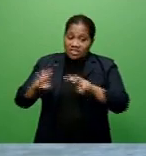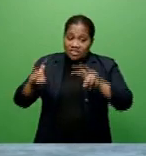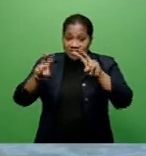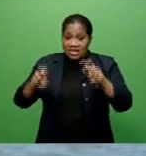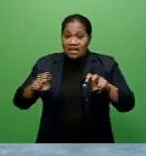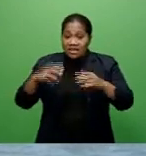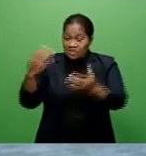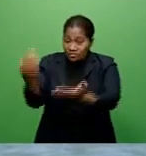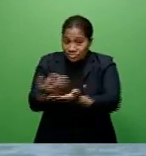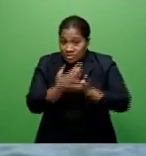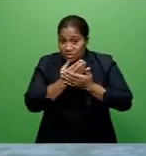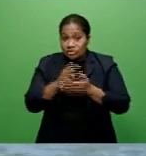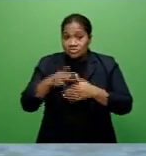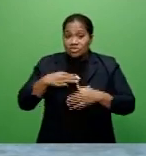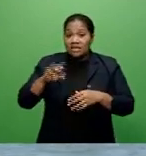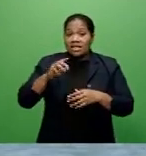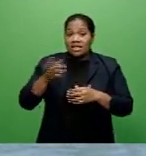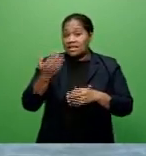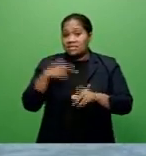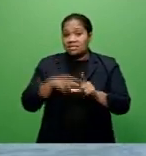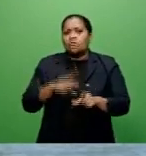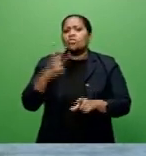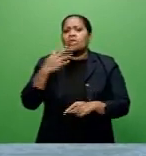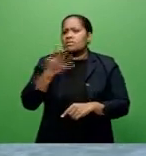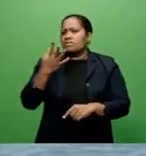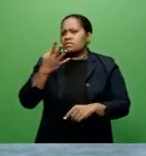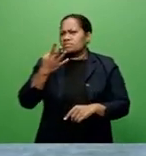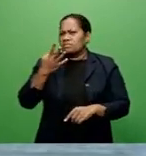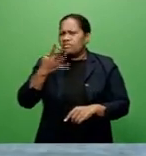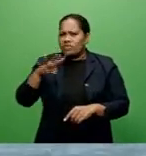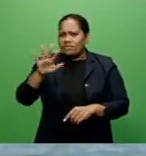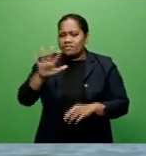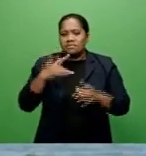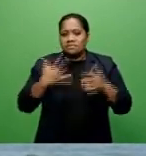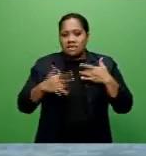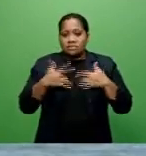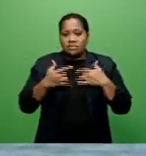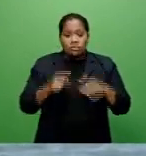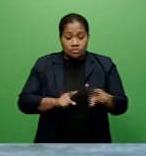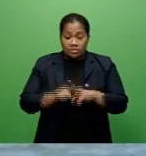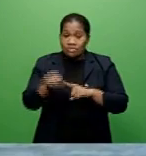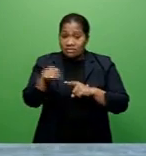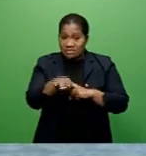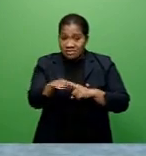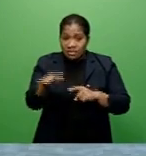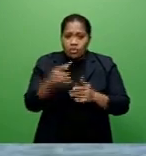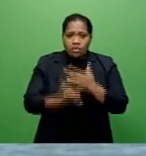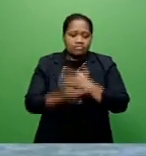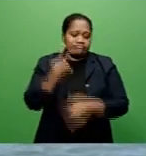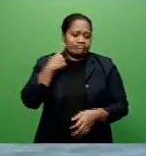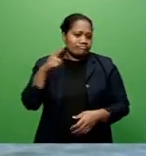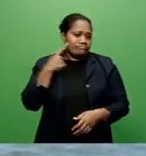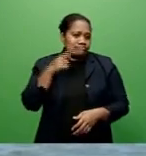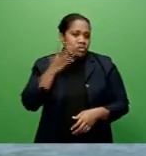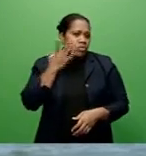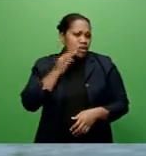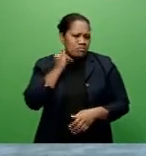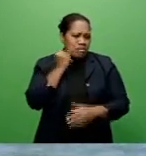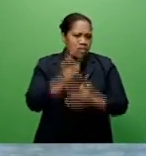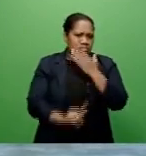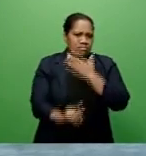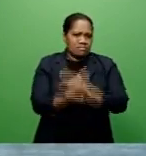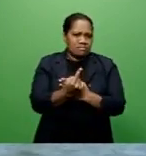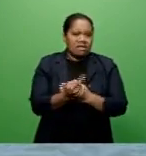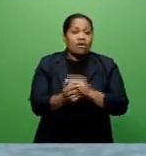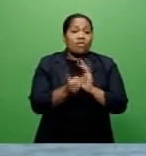saved 245 lives. It says majority of the cases were due to sheer negligence during bad weather. Kelly